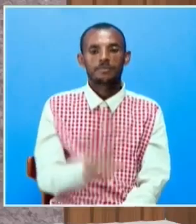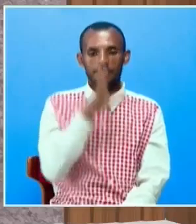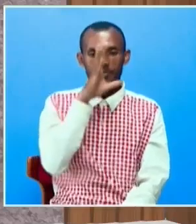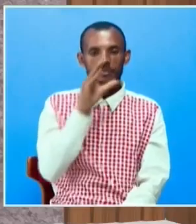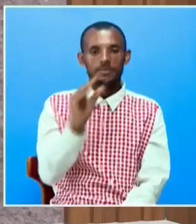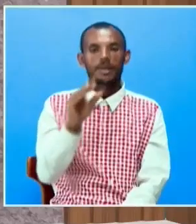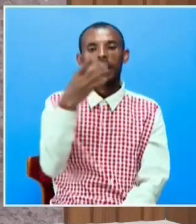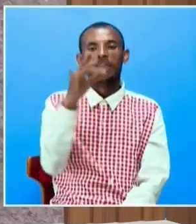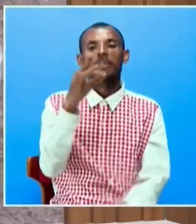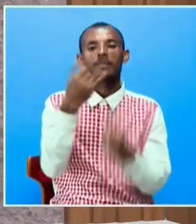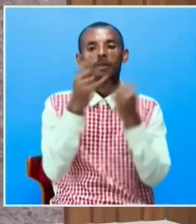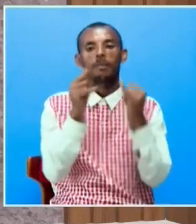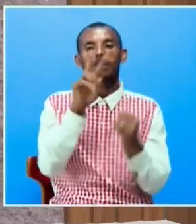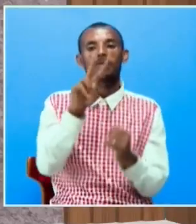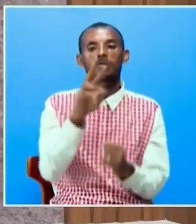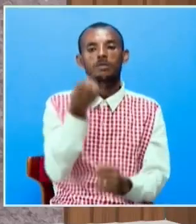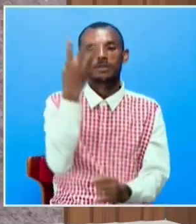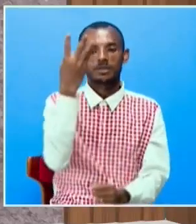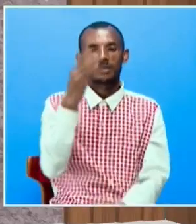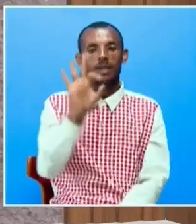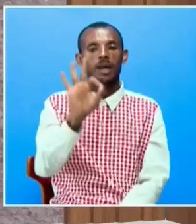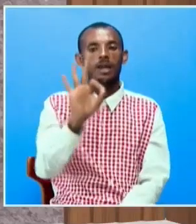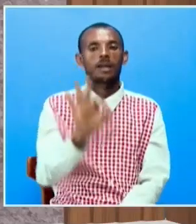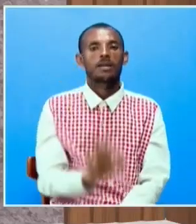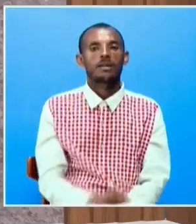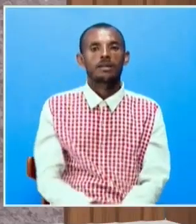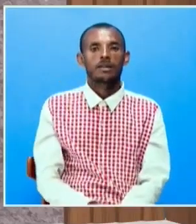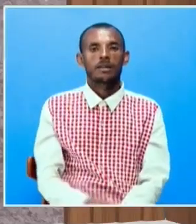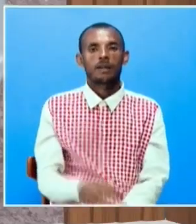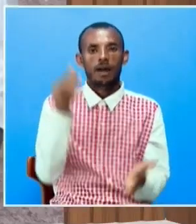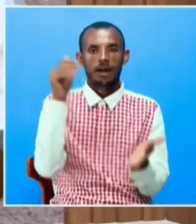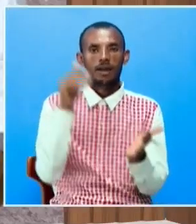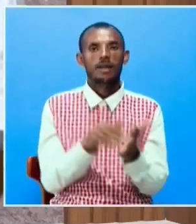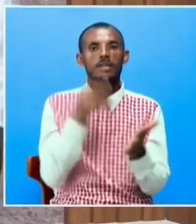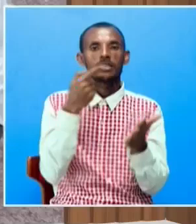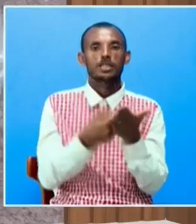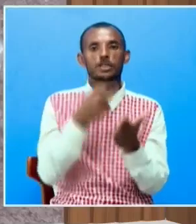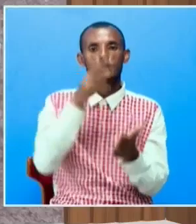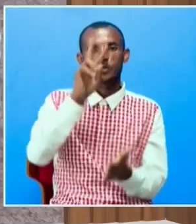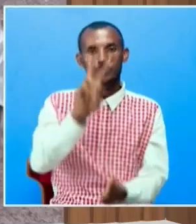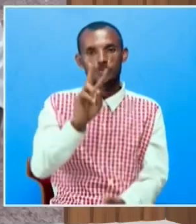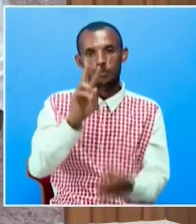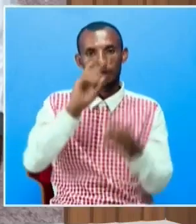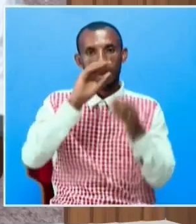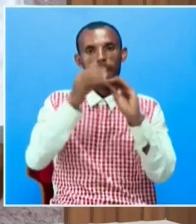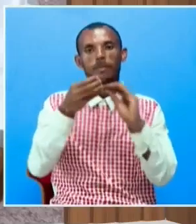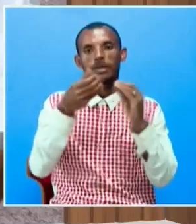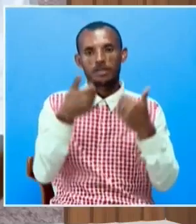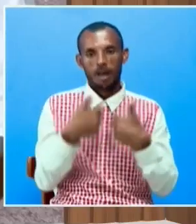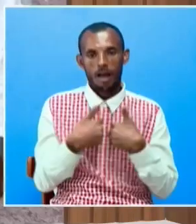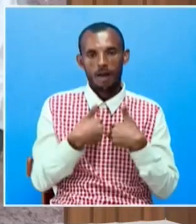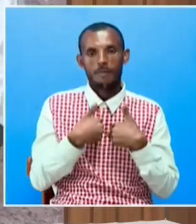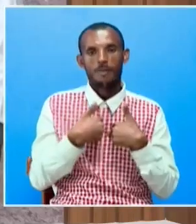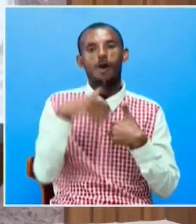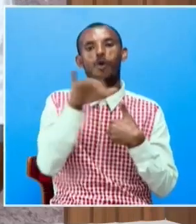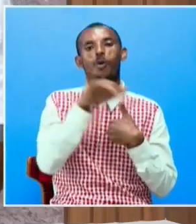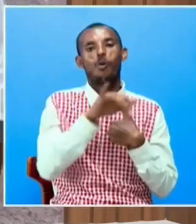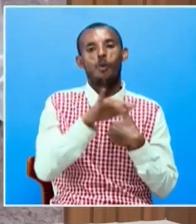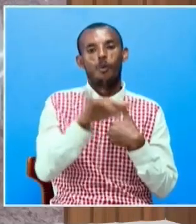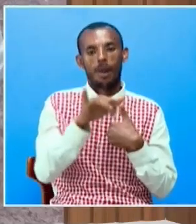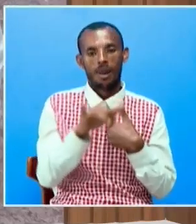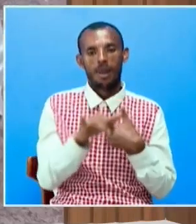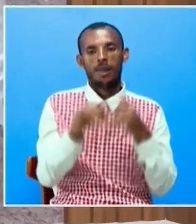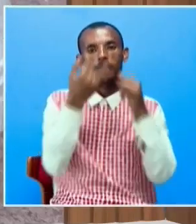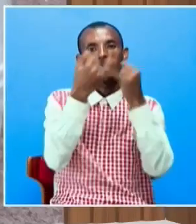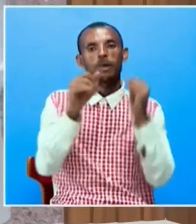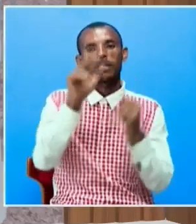And 18 divided by 2, it is 9. Again, these two numbers have common divisor. Both can be divisible